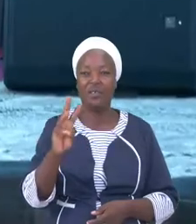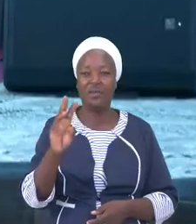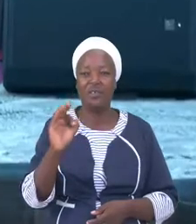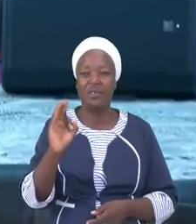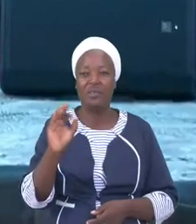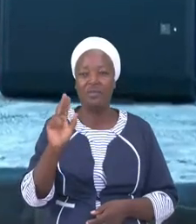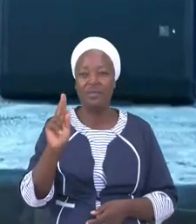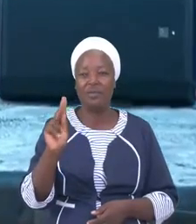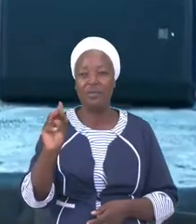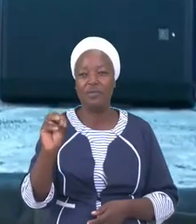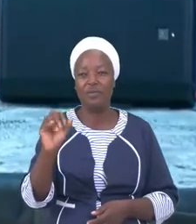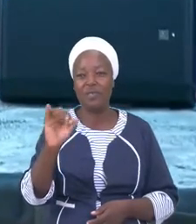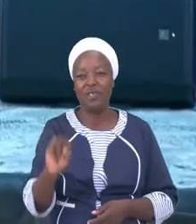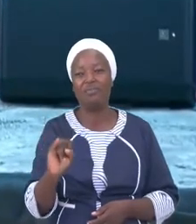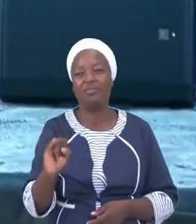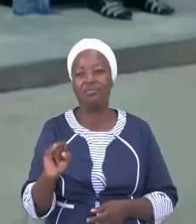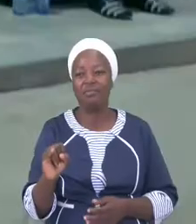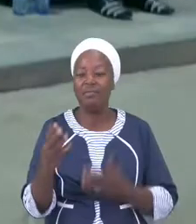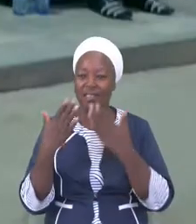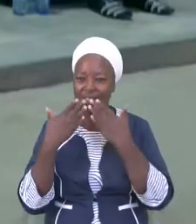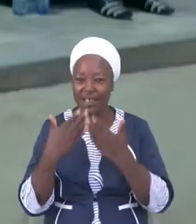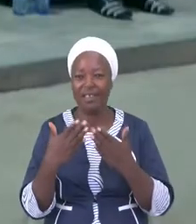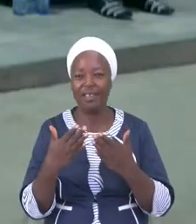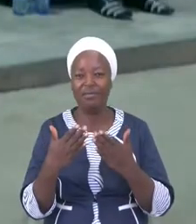Thank you. Praise the Lord.